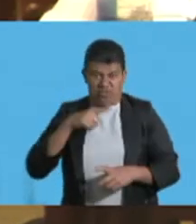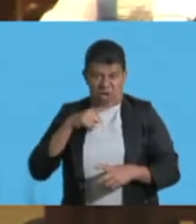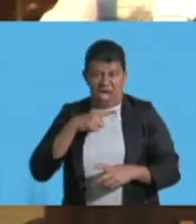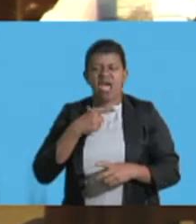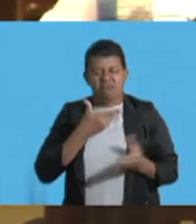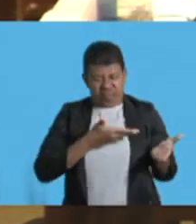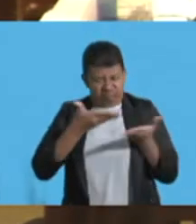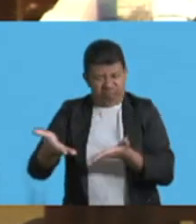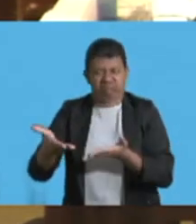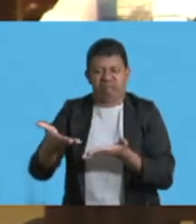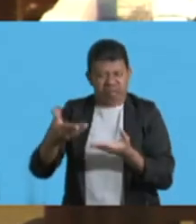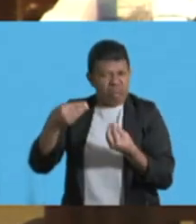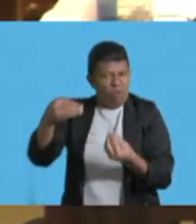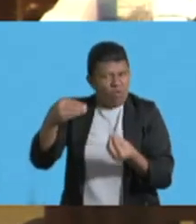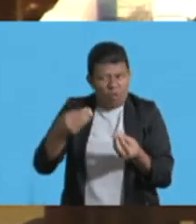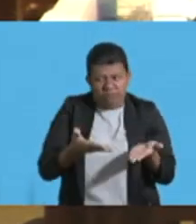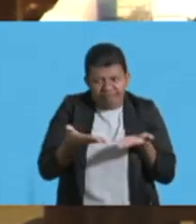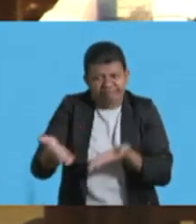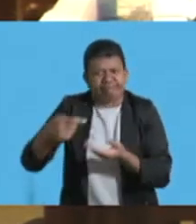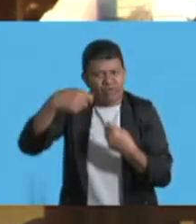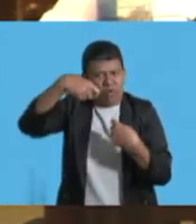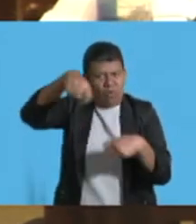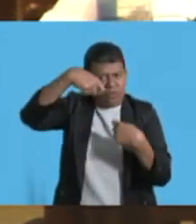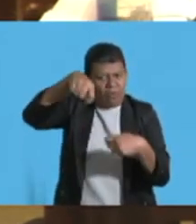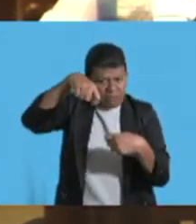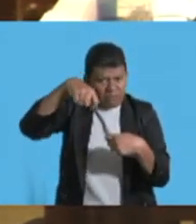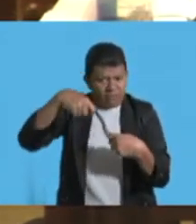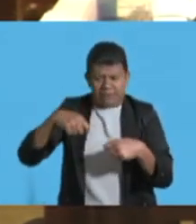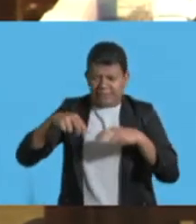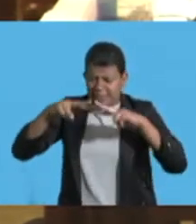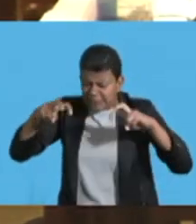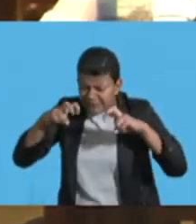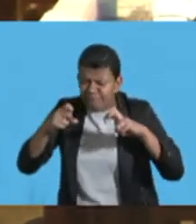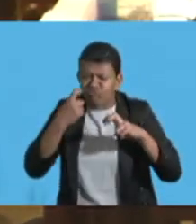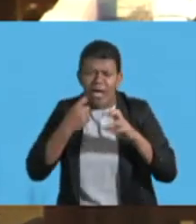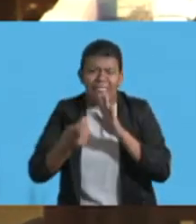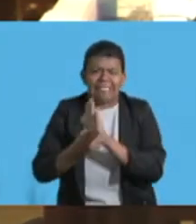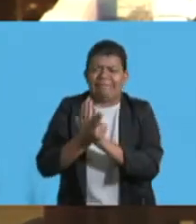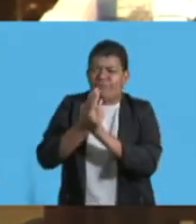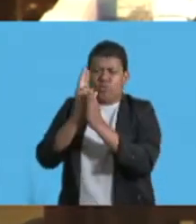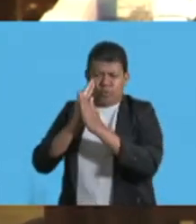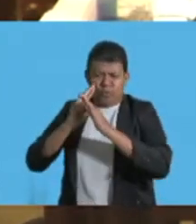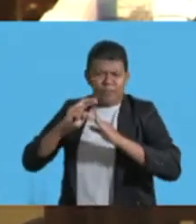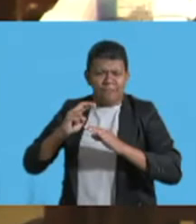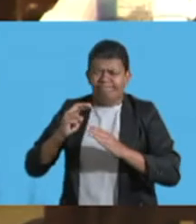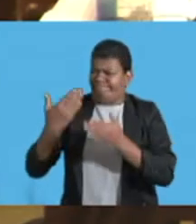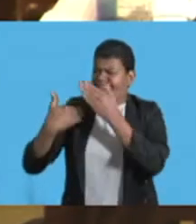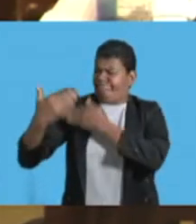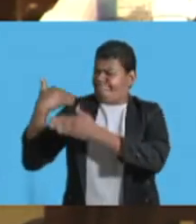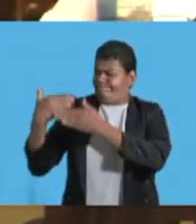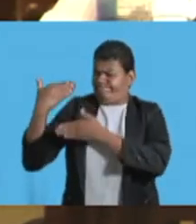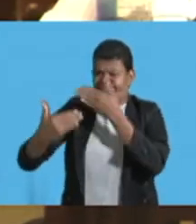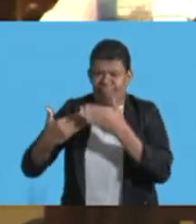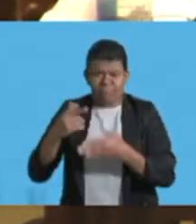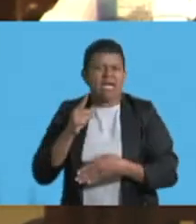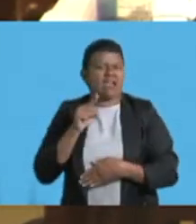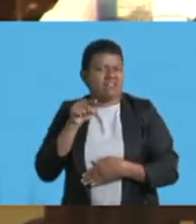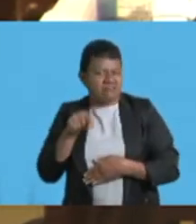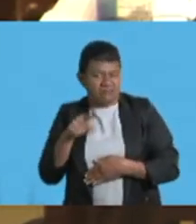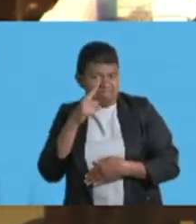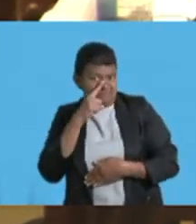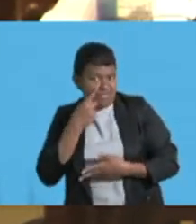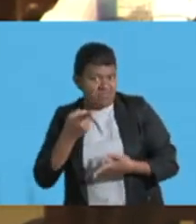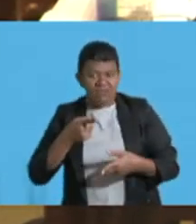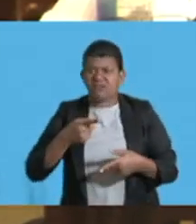even the industry to calibrate data and advise decision makers to travel behavior pattern and of passengers and flight movement, and